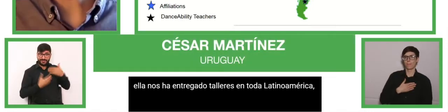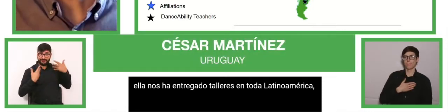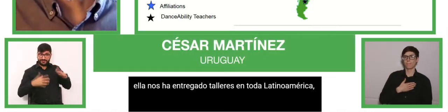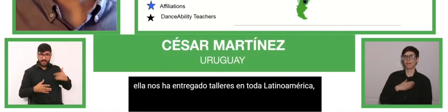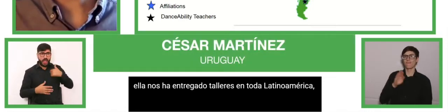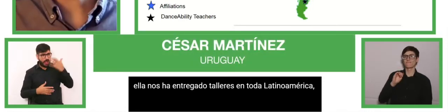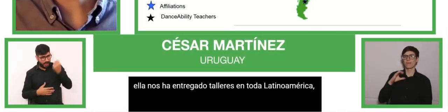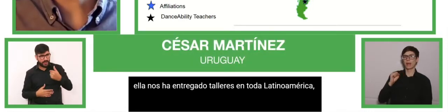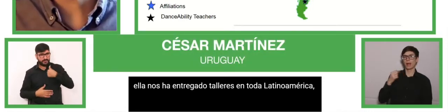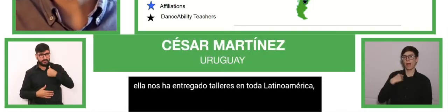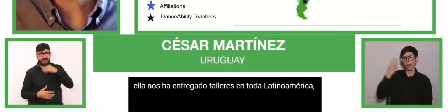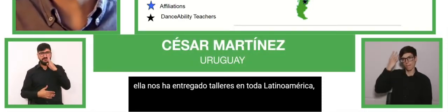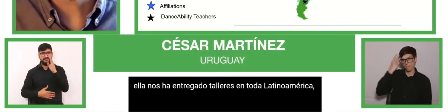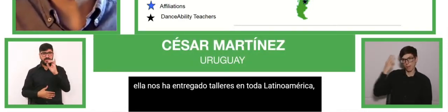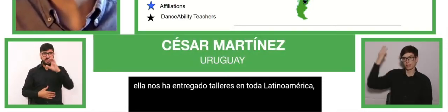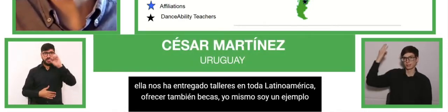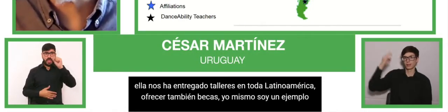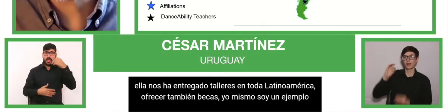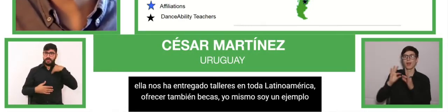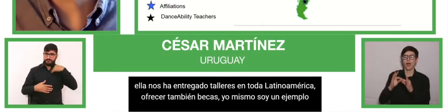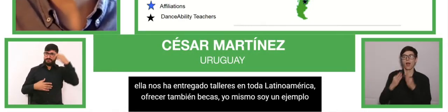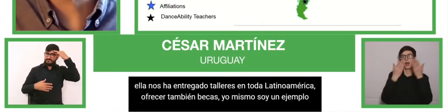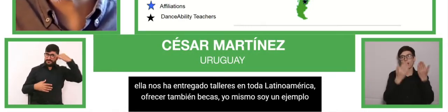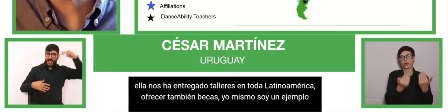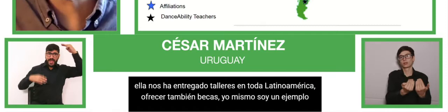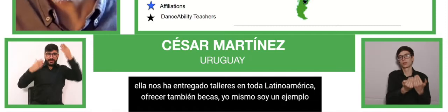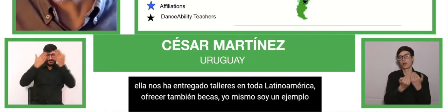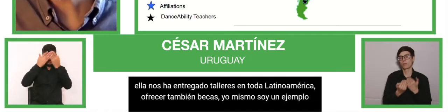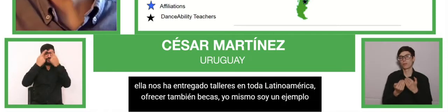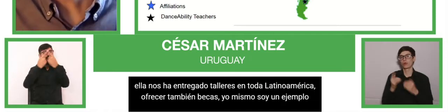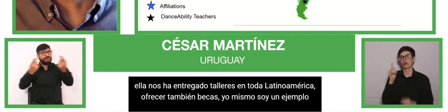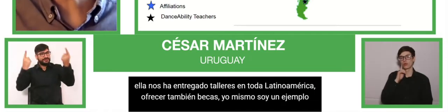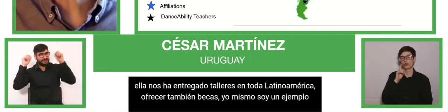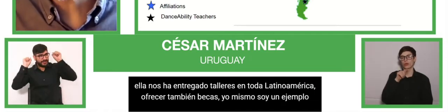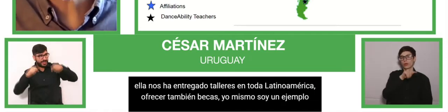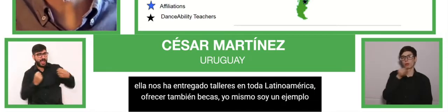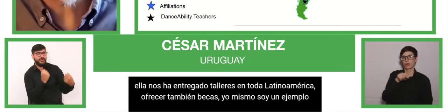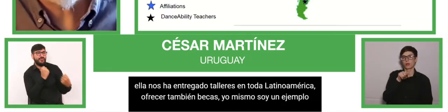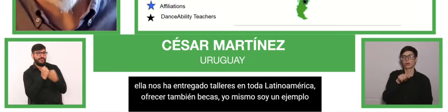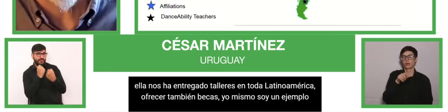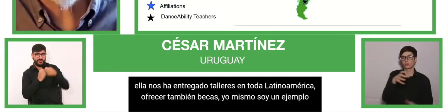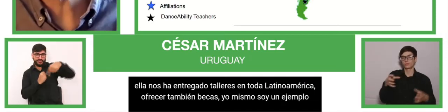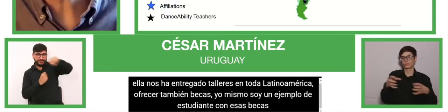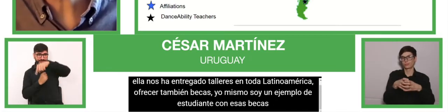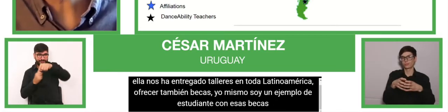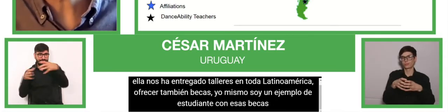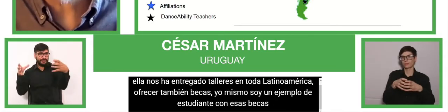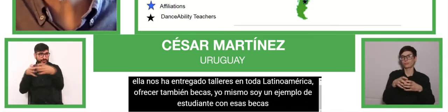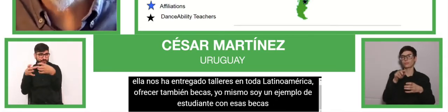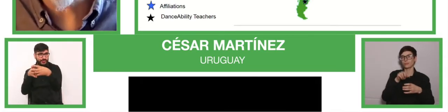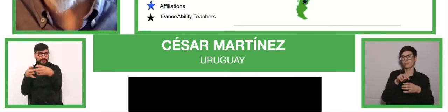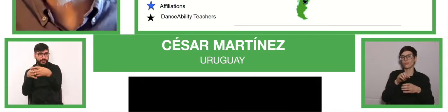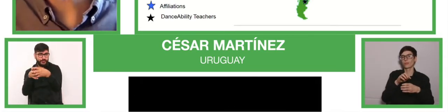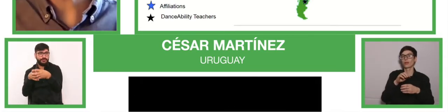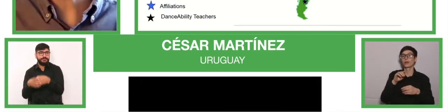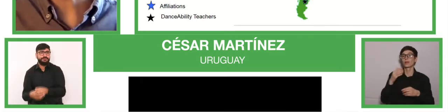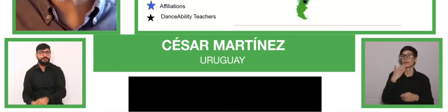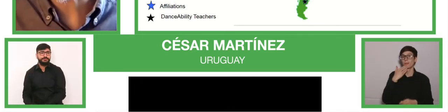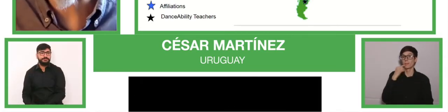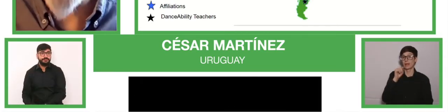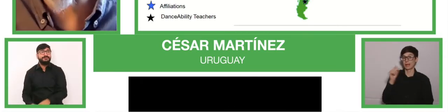We have our Latin American DanceAbility Center in Montevideo, and most recently, we have just contracted with